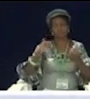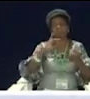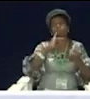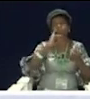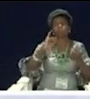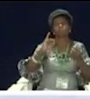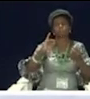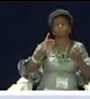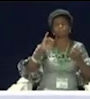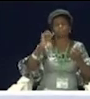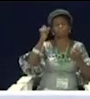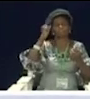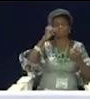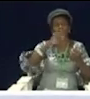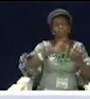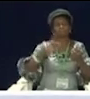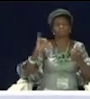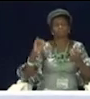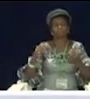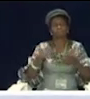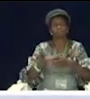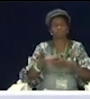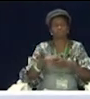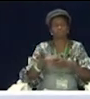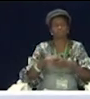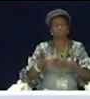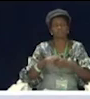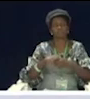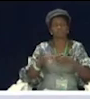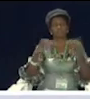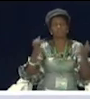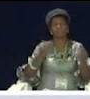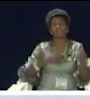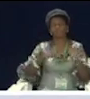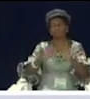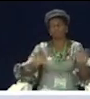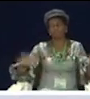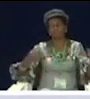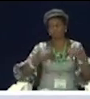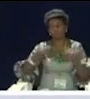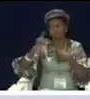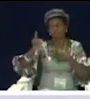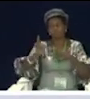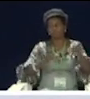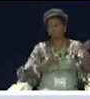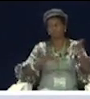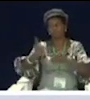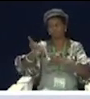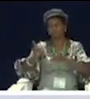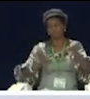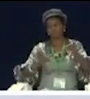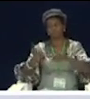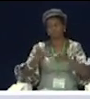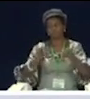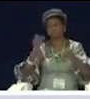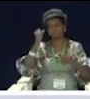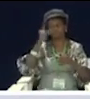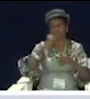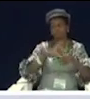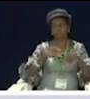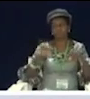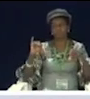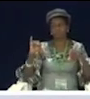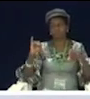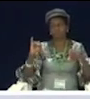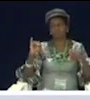is understanding. Now, my children, have defined understanding